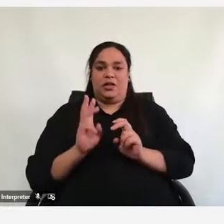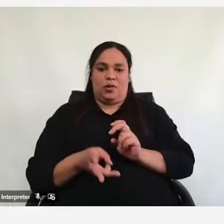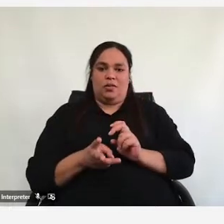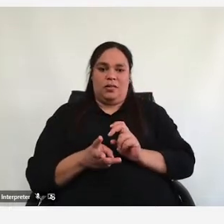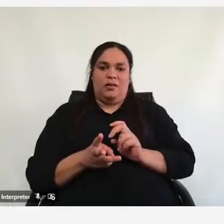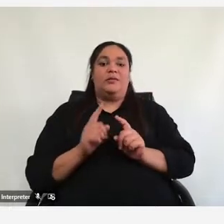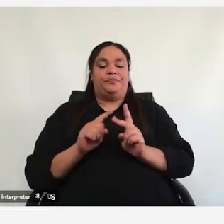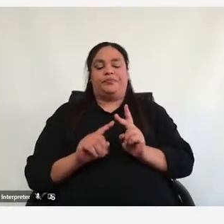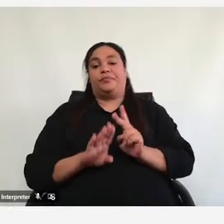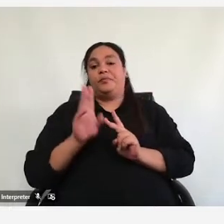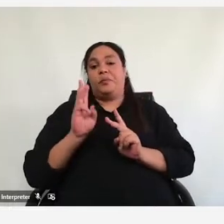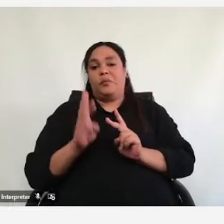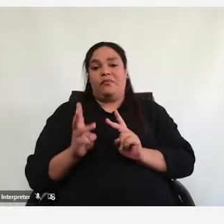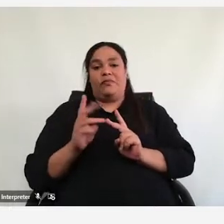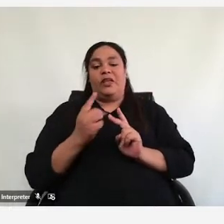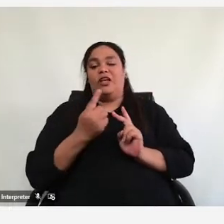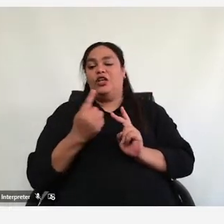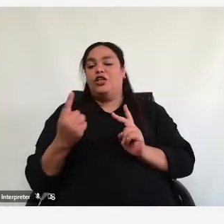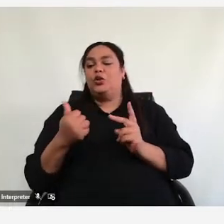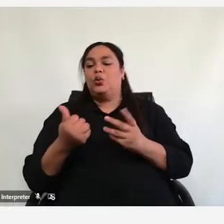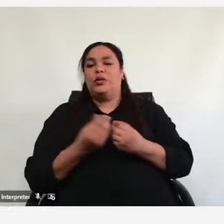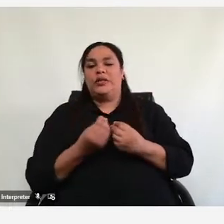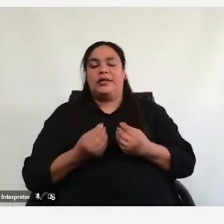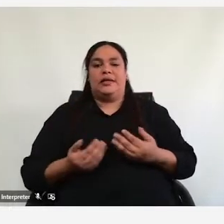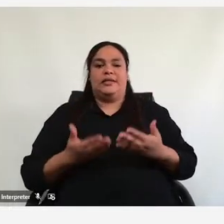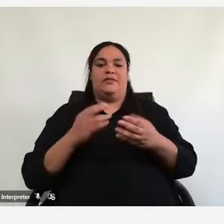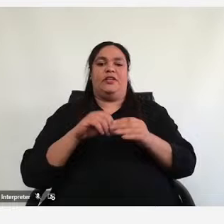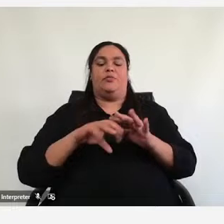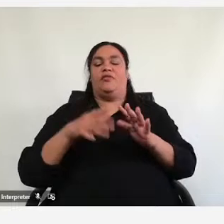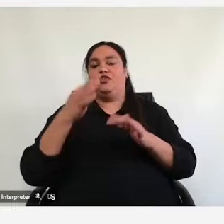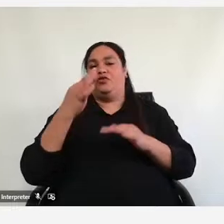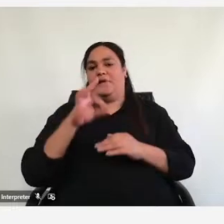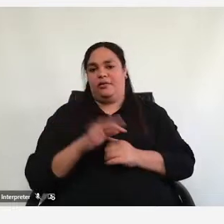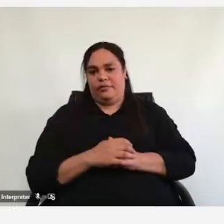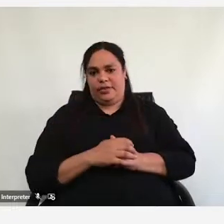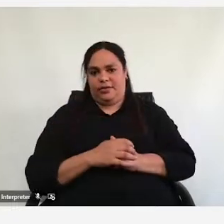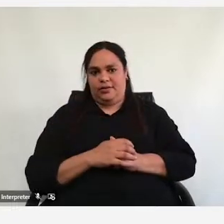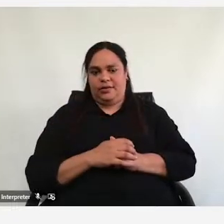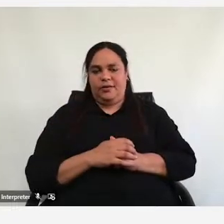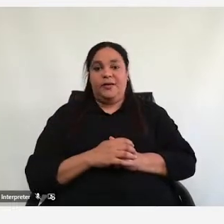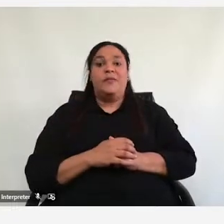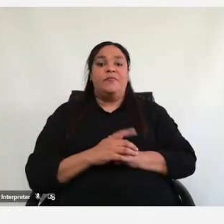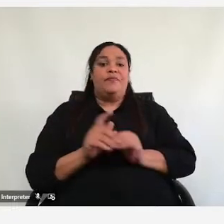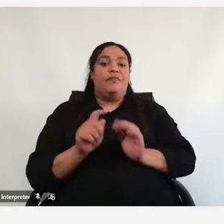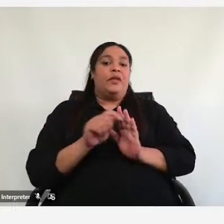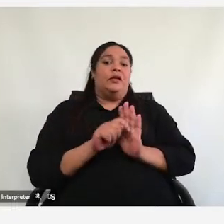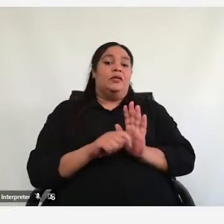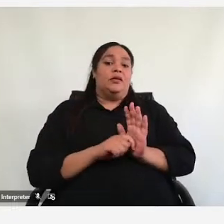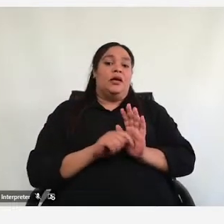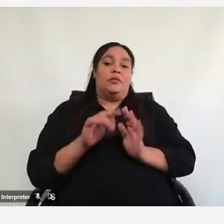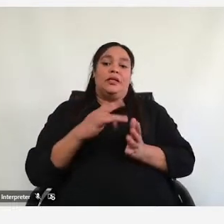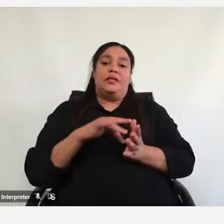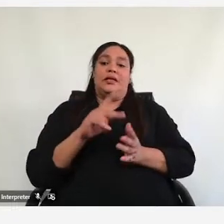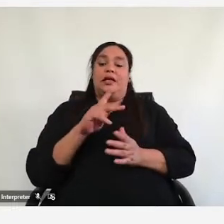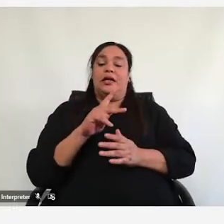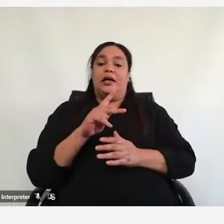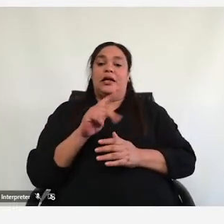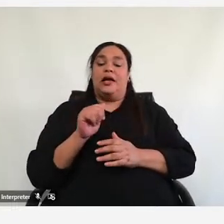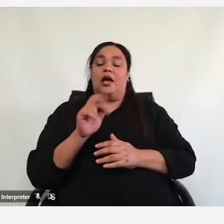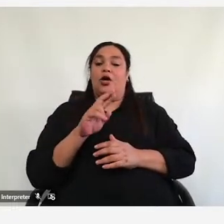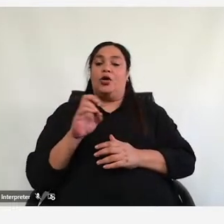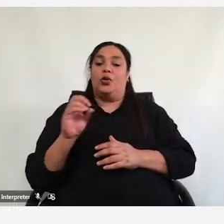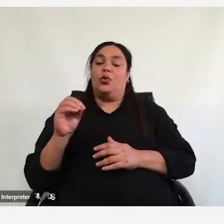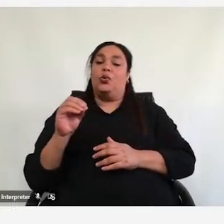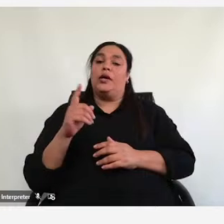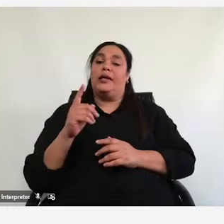It will increase every good and service in the provincial government. In terms of the Central Karoo, and Speaker, one of the